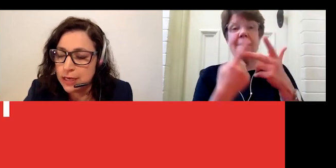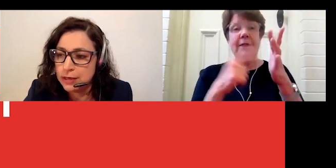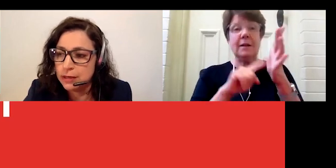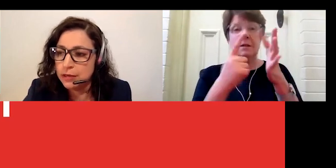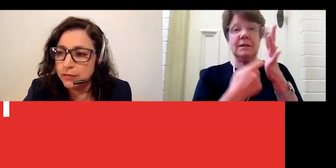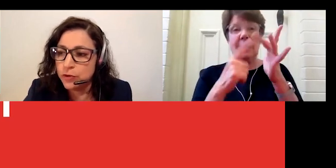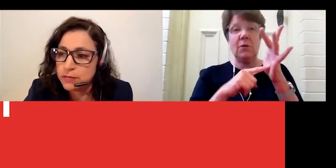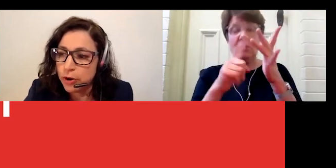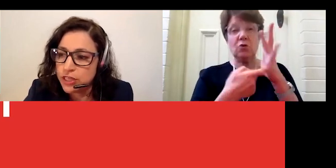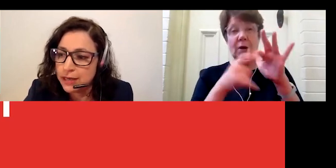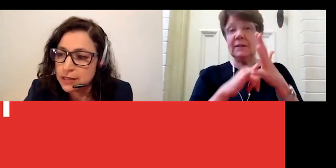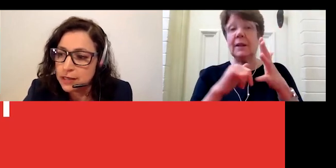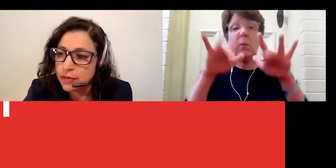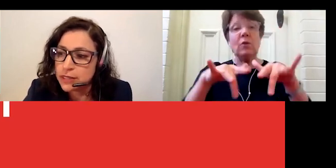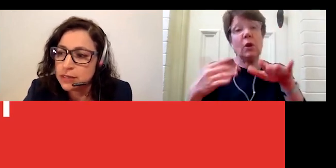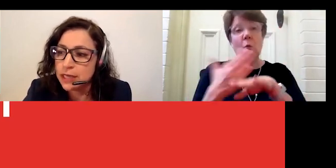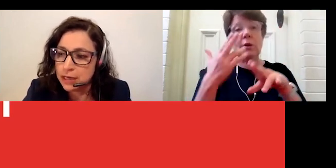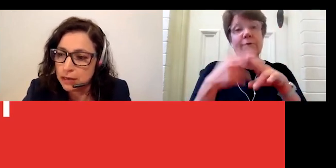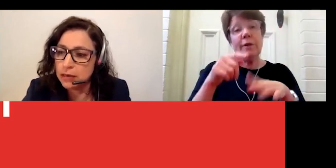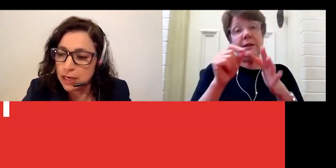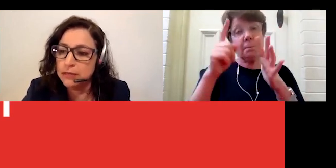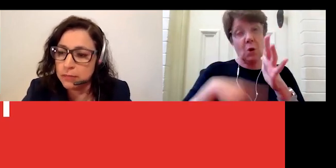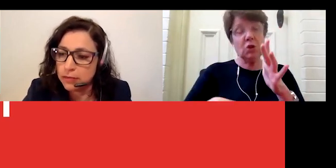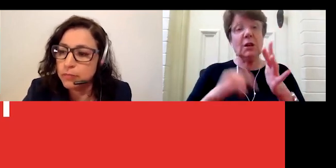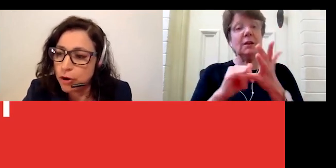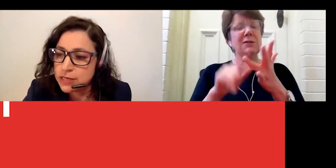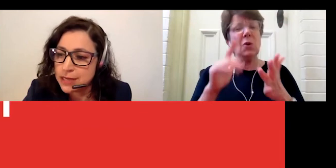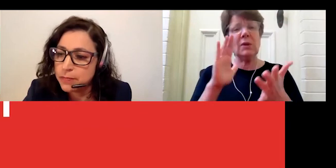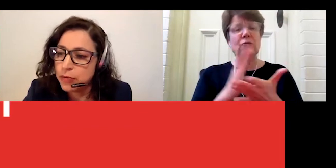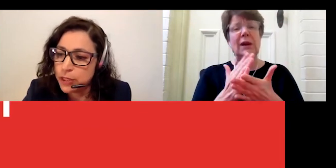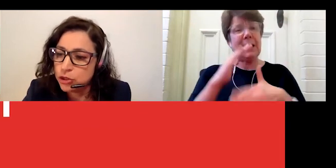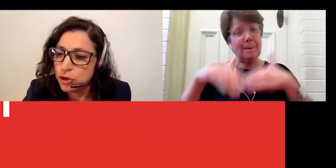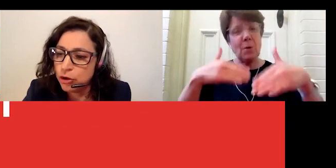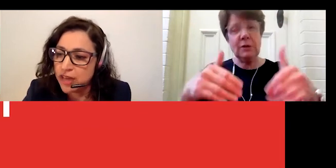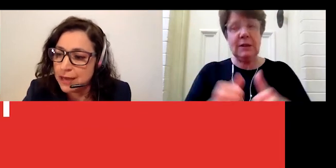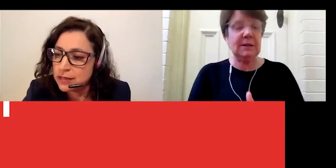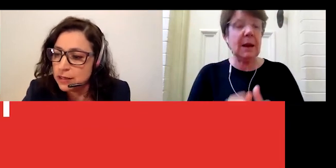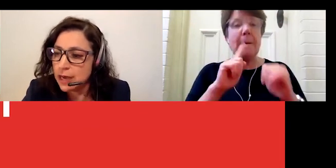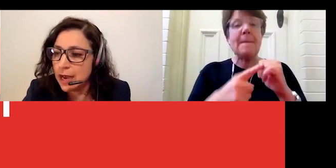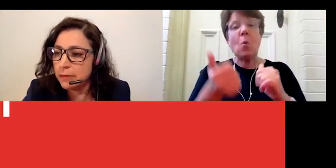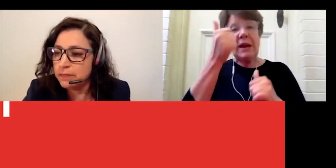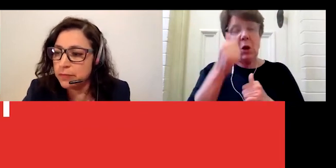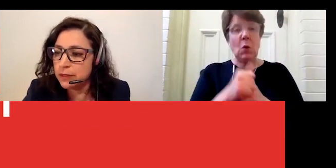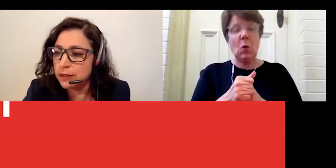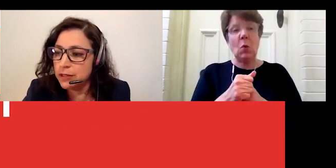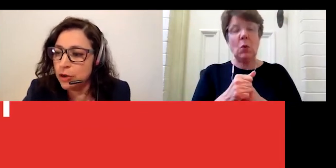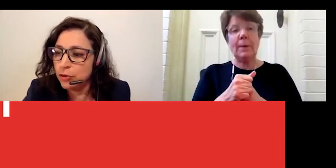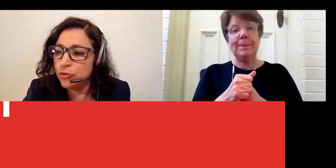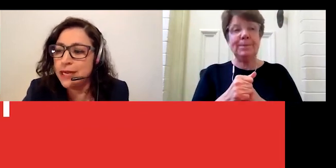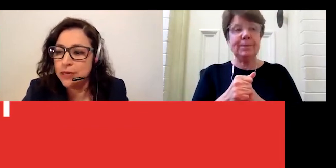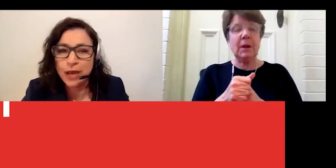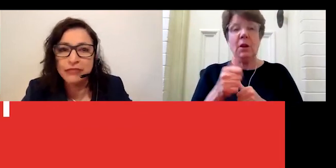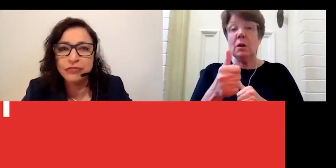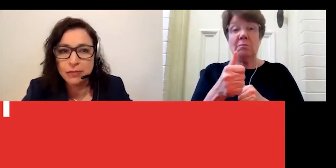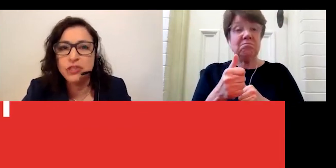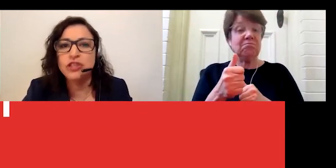worked in for this project. So it's still in process, but we do know that, you know,